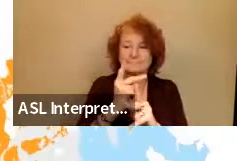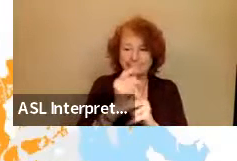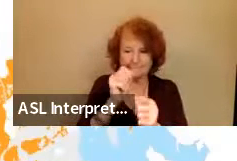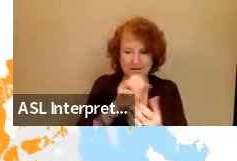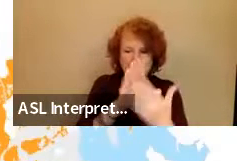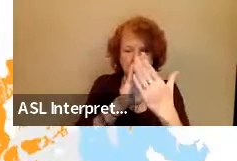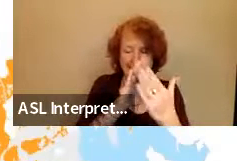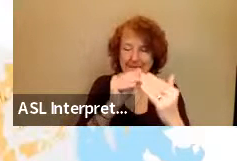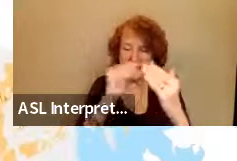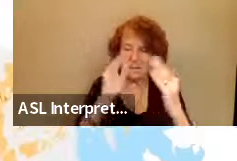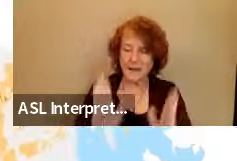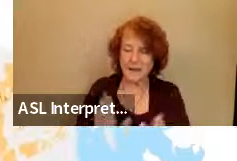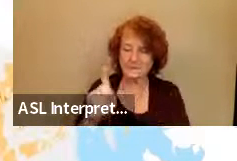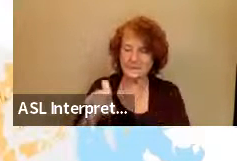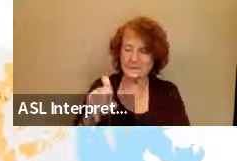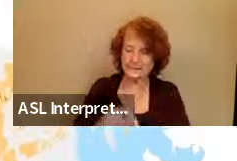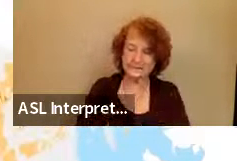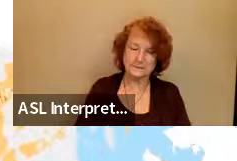slide.